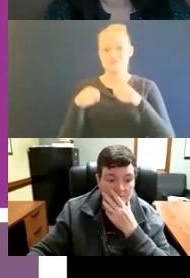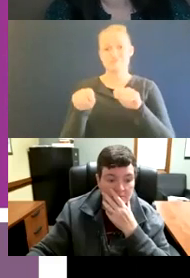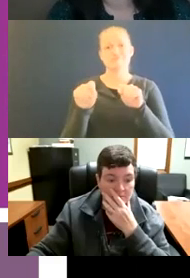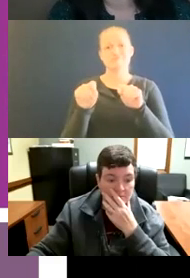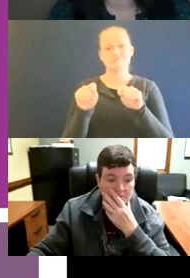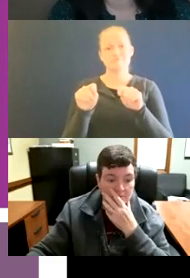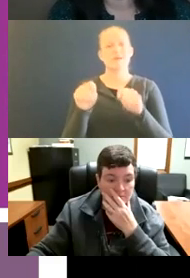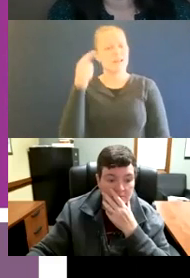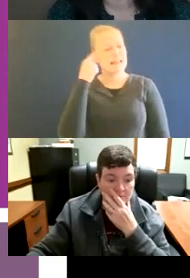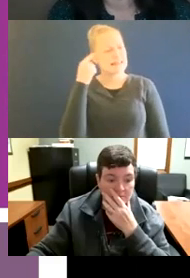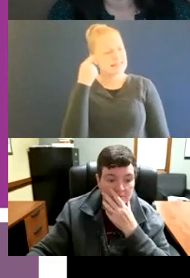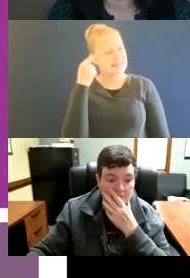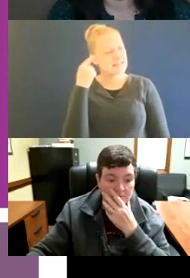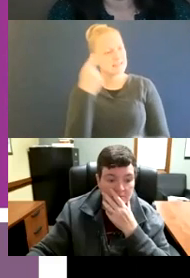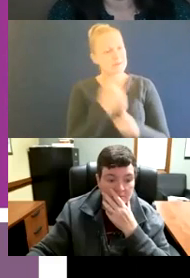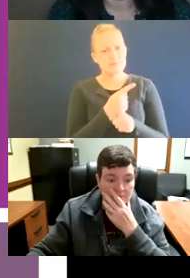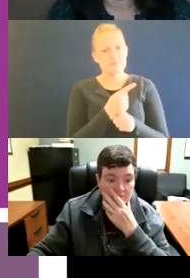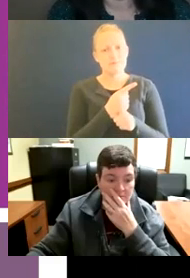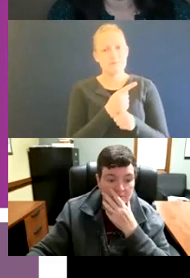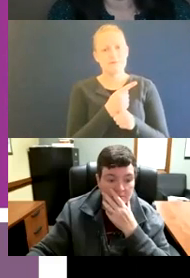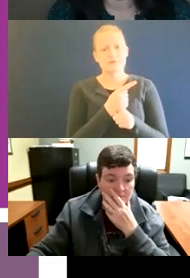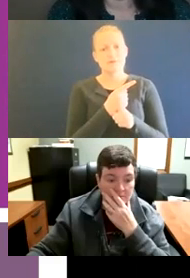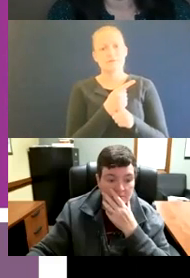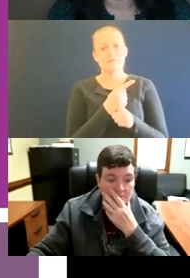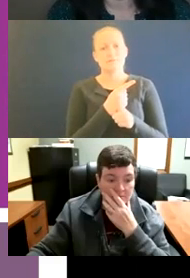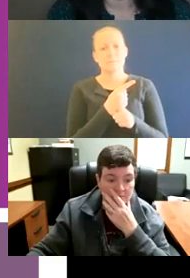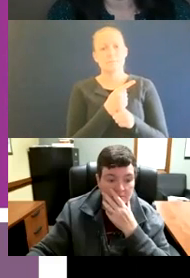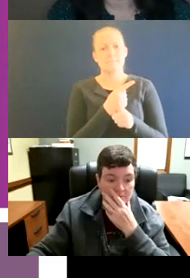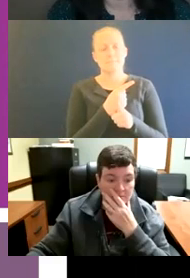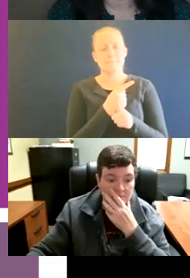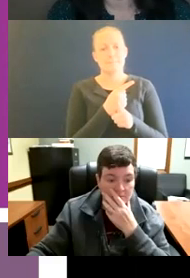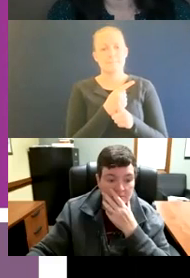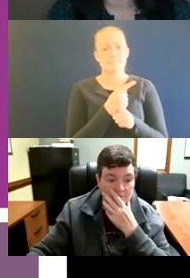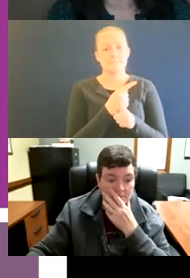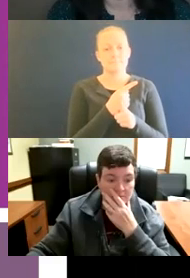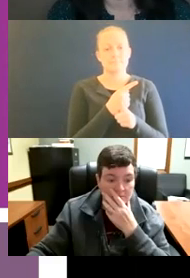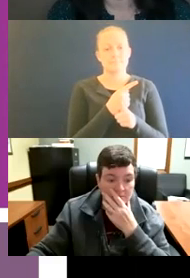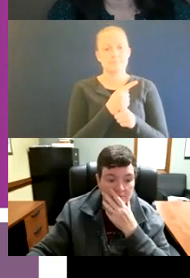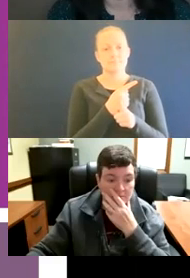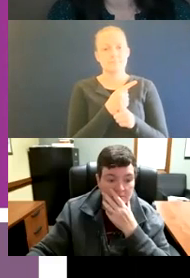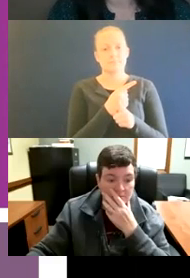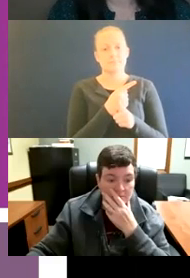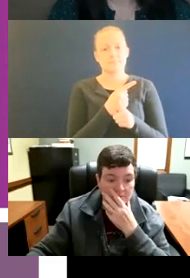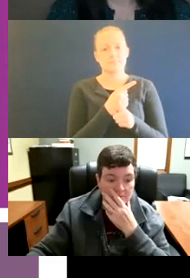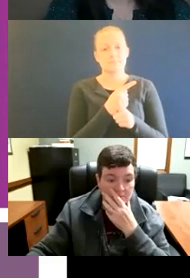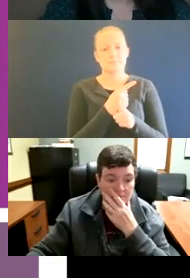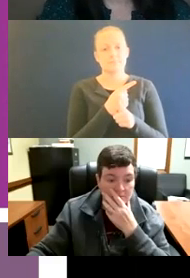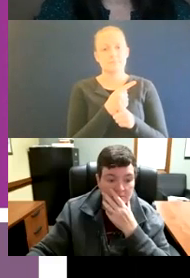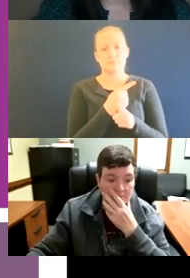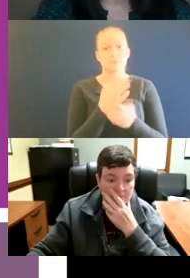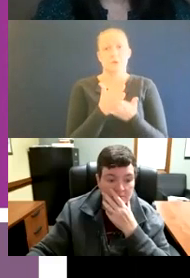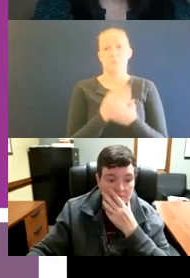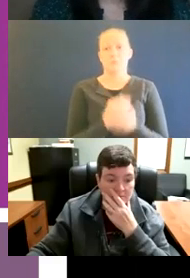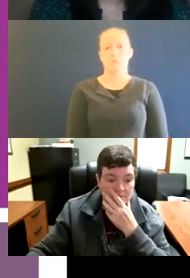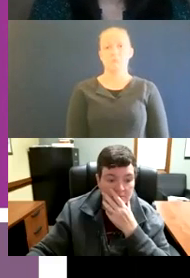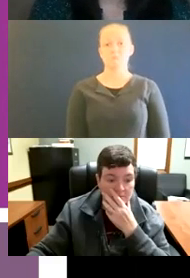you're right. I think it is a monster. You're right. It's a slow.